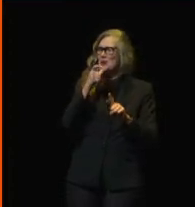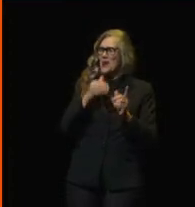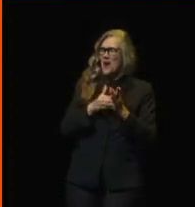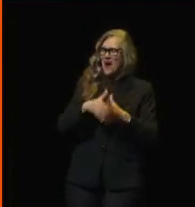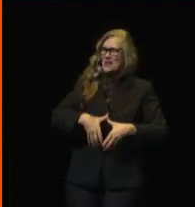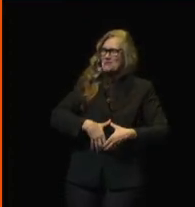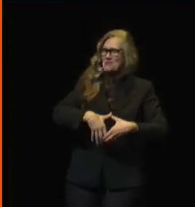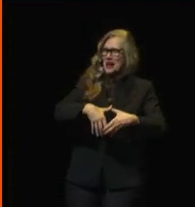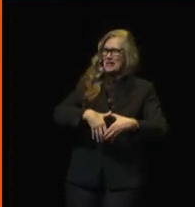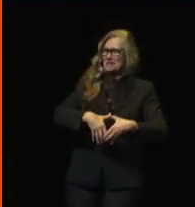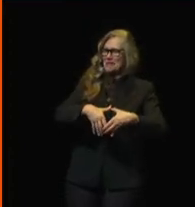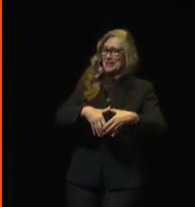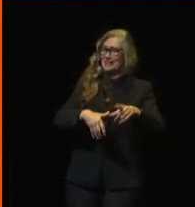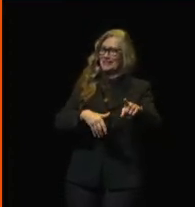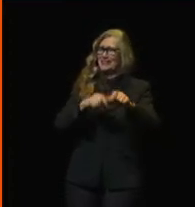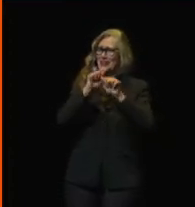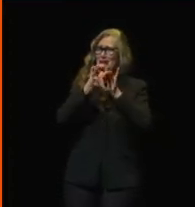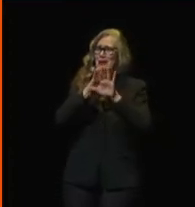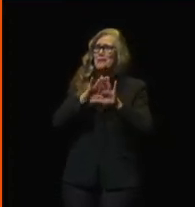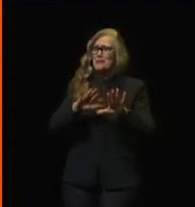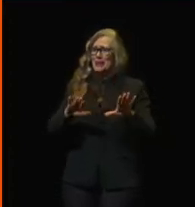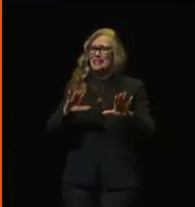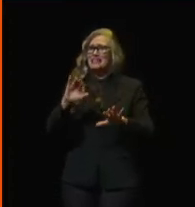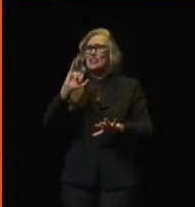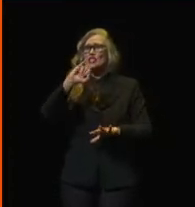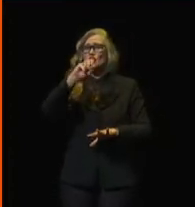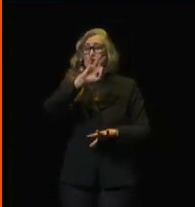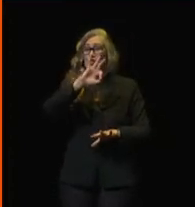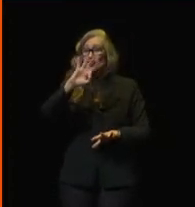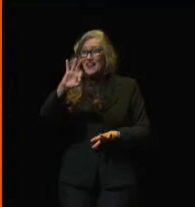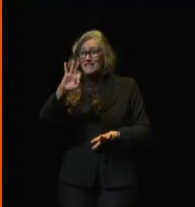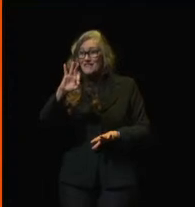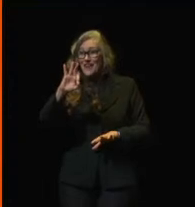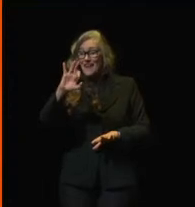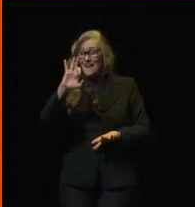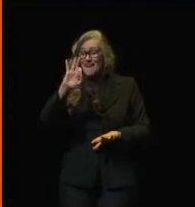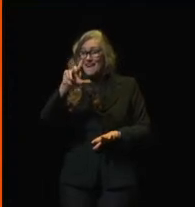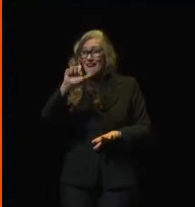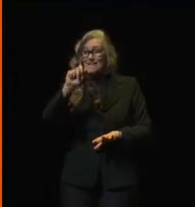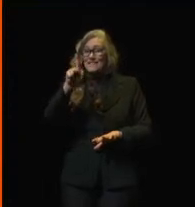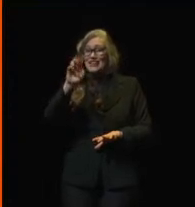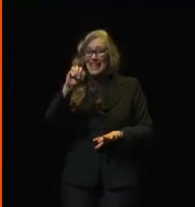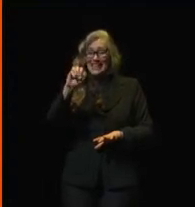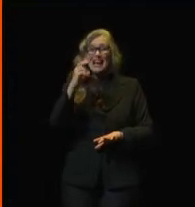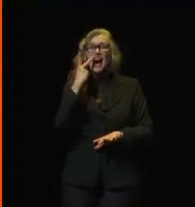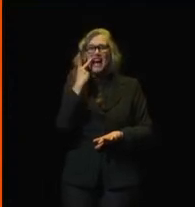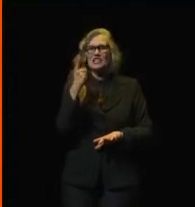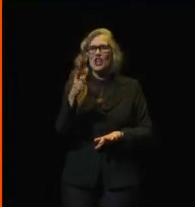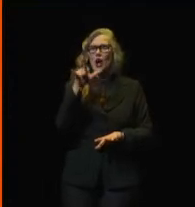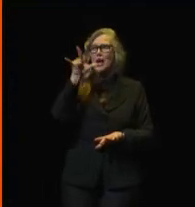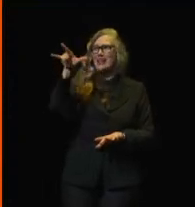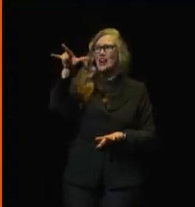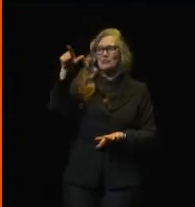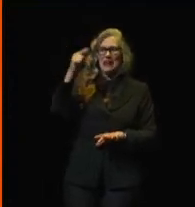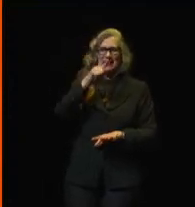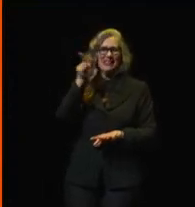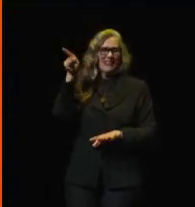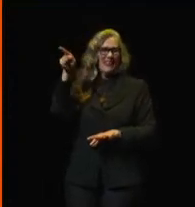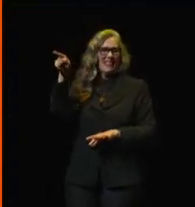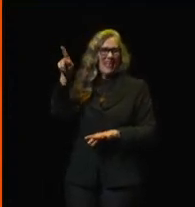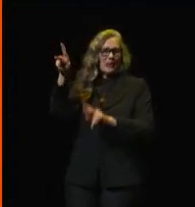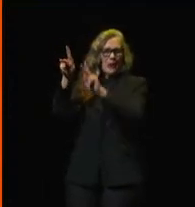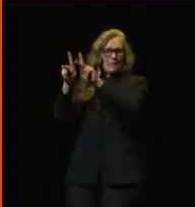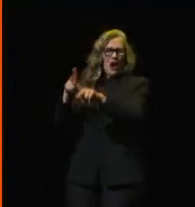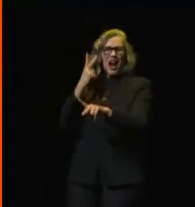Ady, of course, confronted Jeff Flake on a plane. I was watching yesterday the documentary and